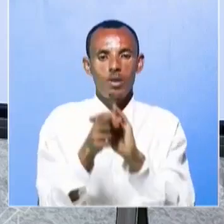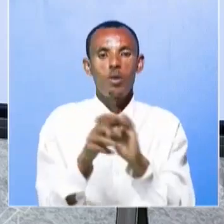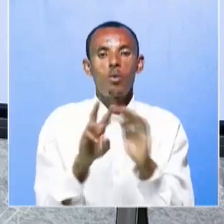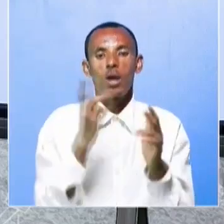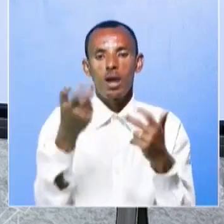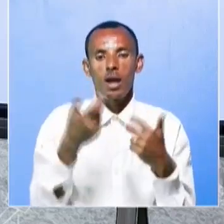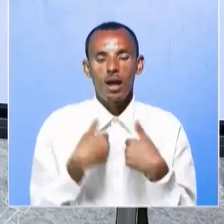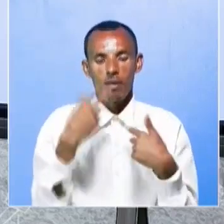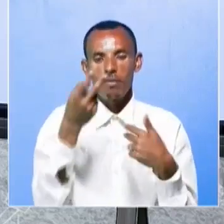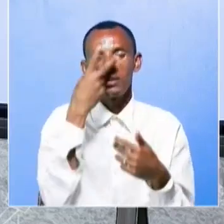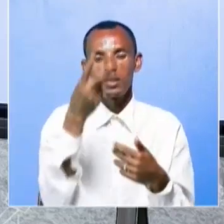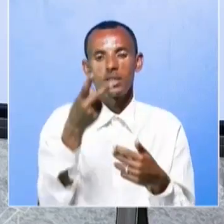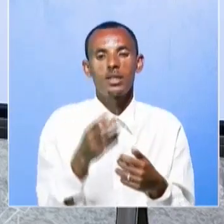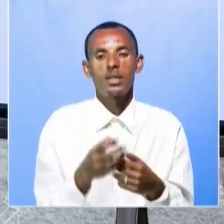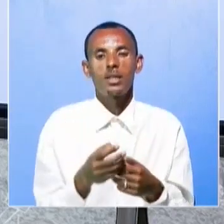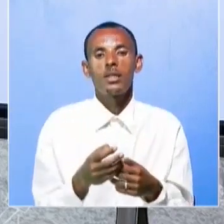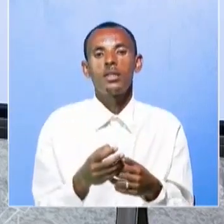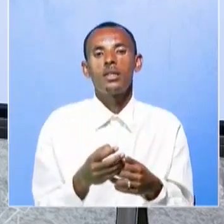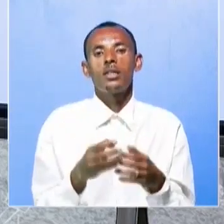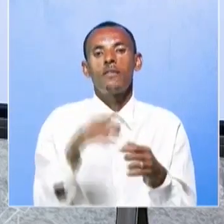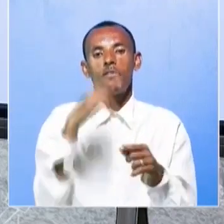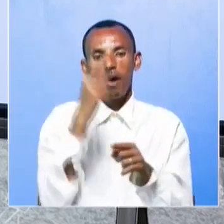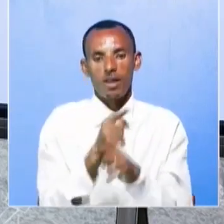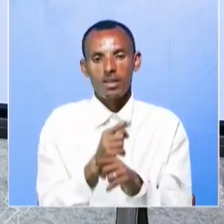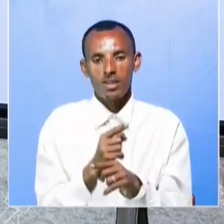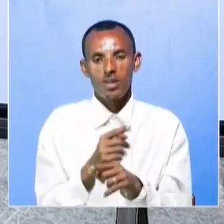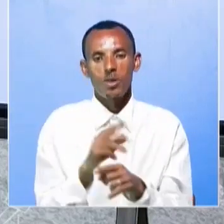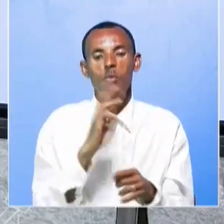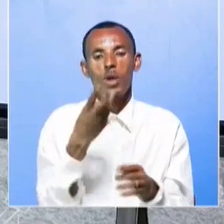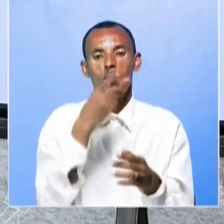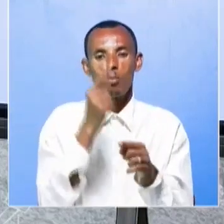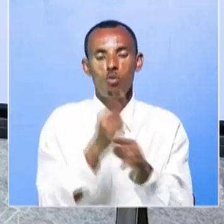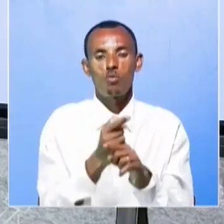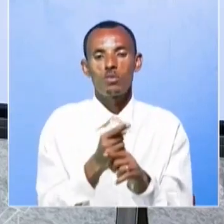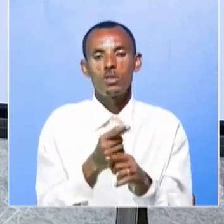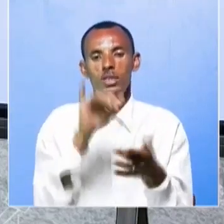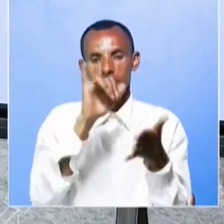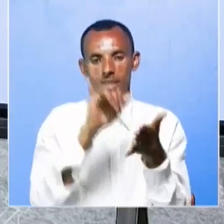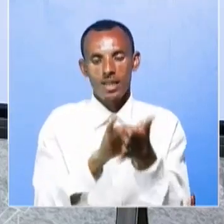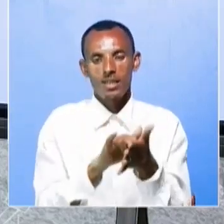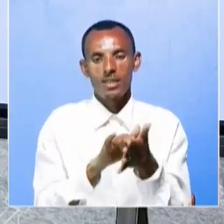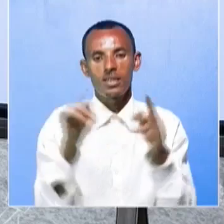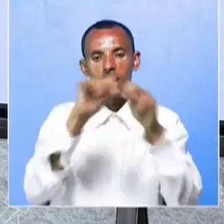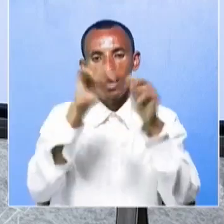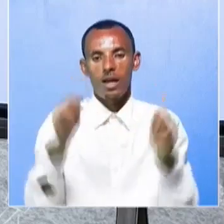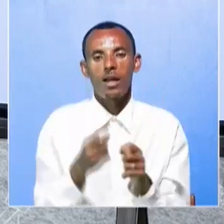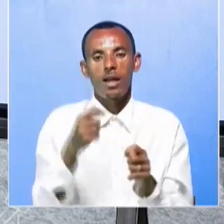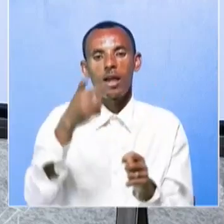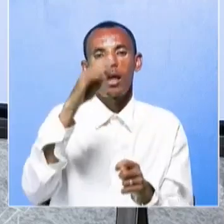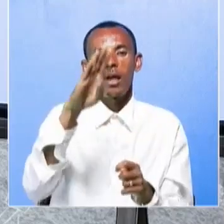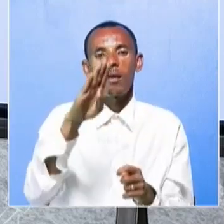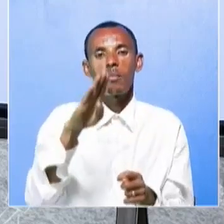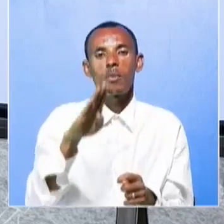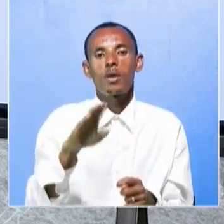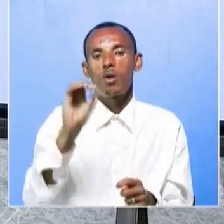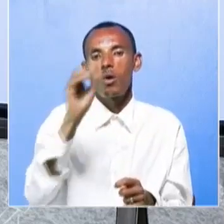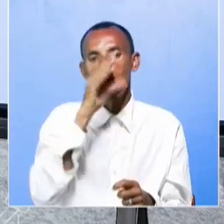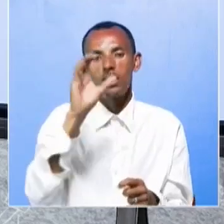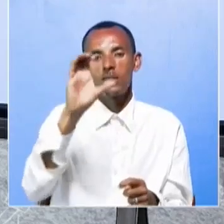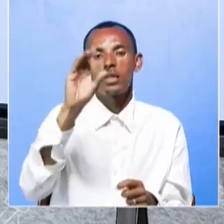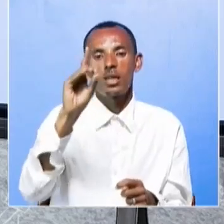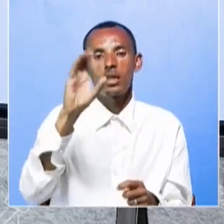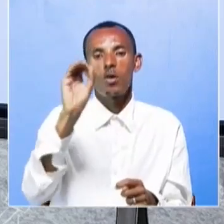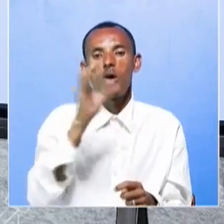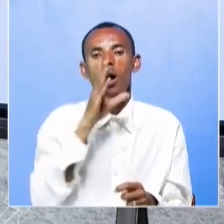have seen a certain fact, and we have proved that triangle ABO and CDO